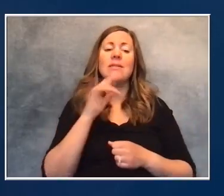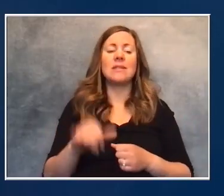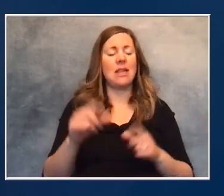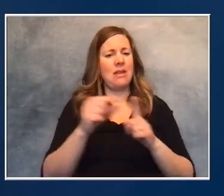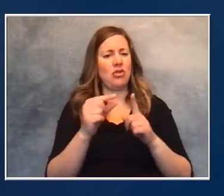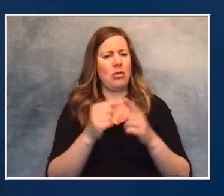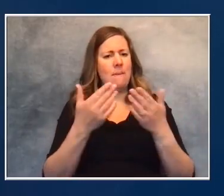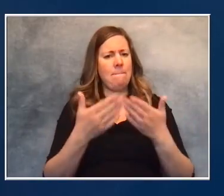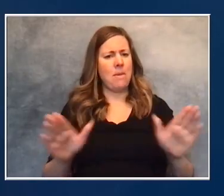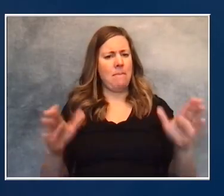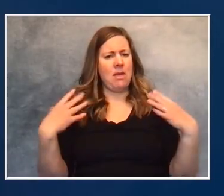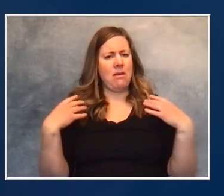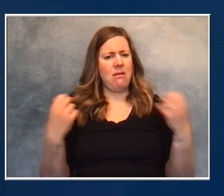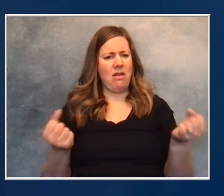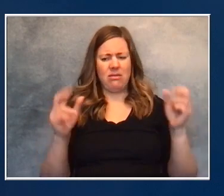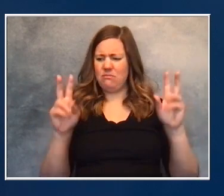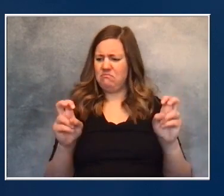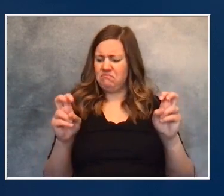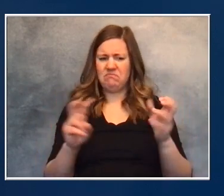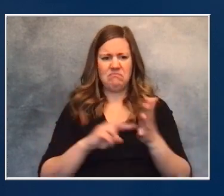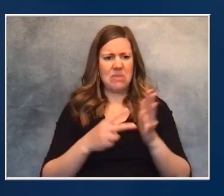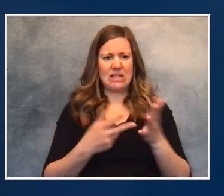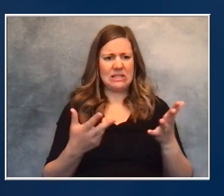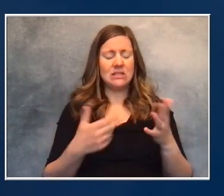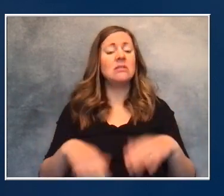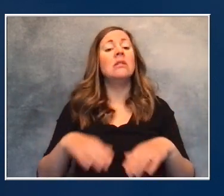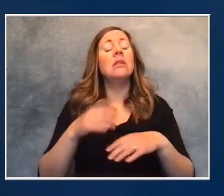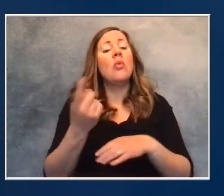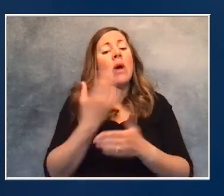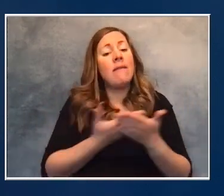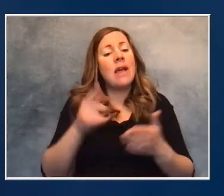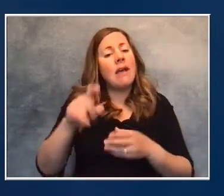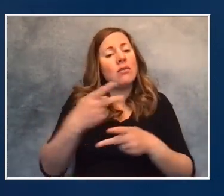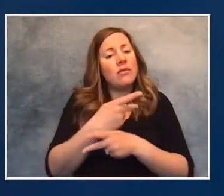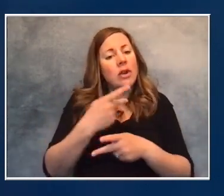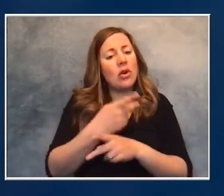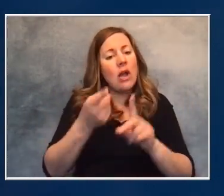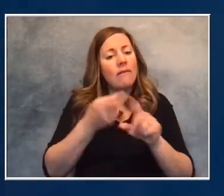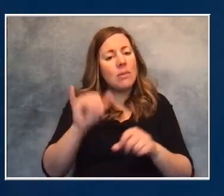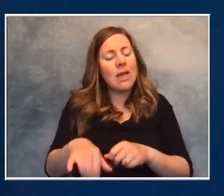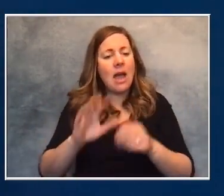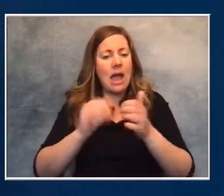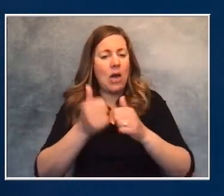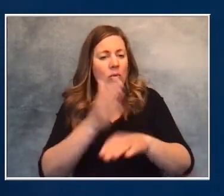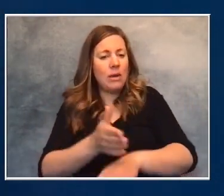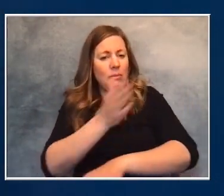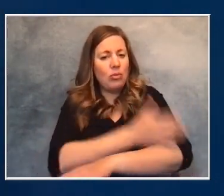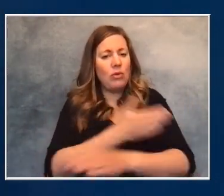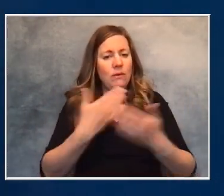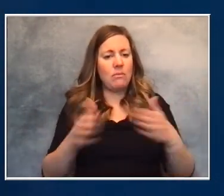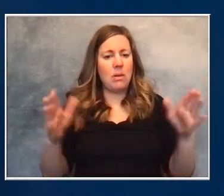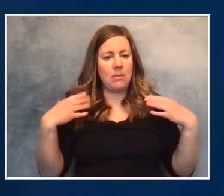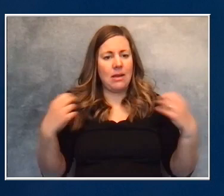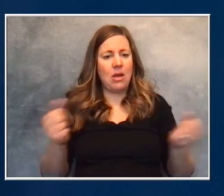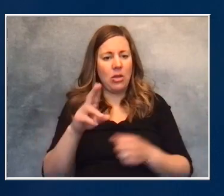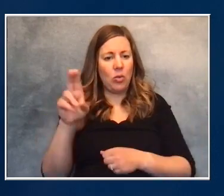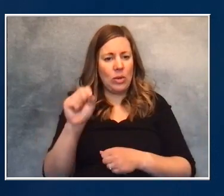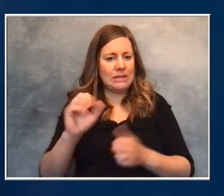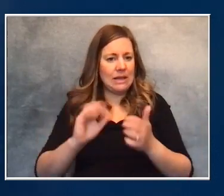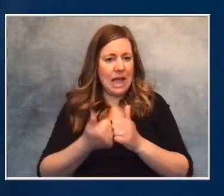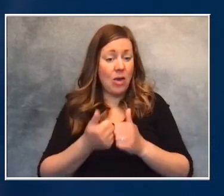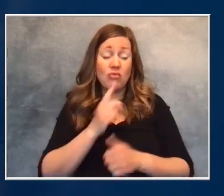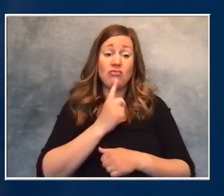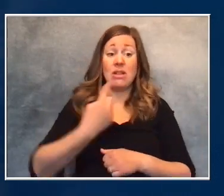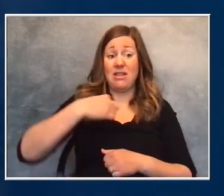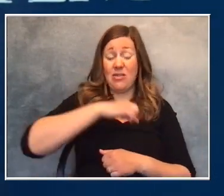lot. One of the things we have to figure out from the pandemic is how are we going to improve public health in the United States? Because we were vulnerable in ways we